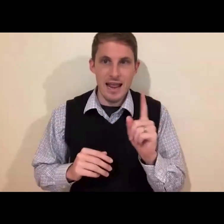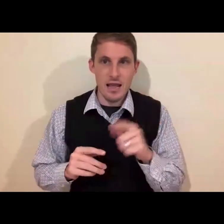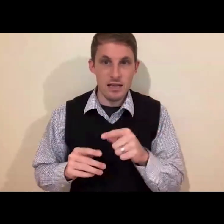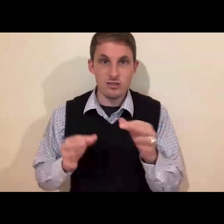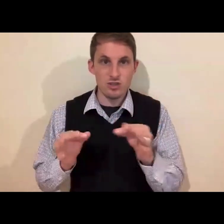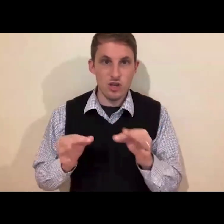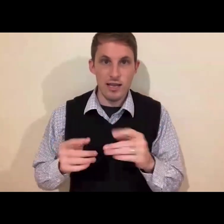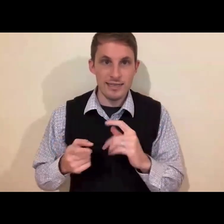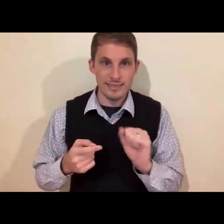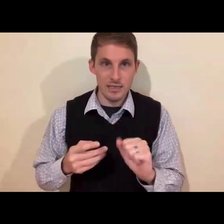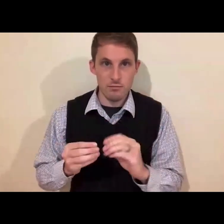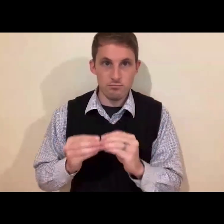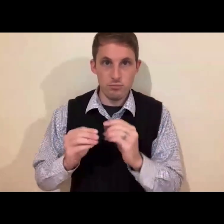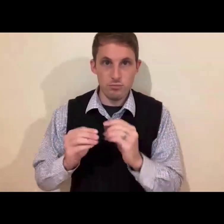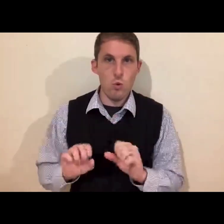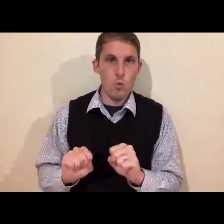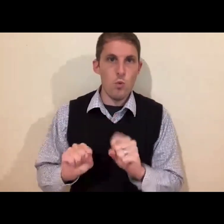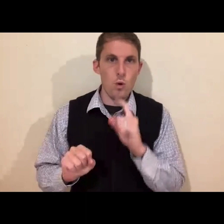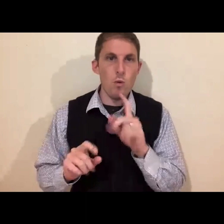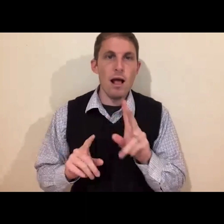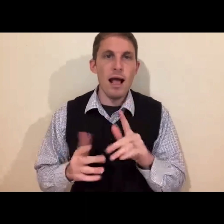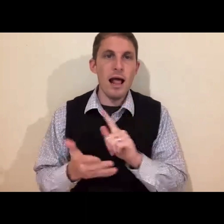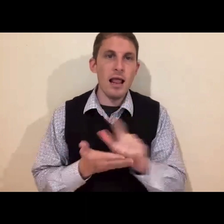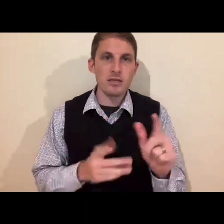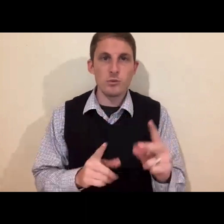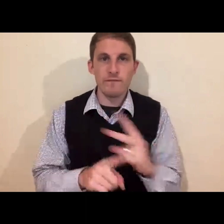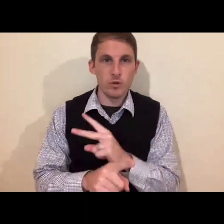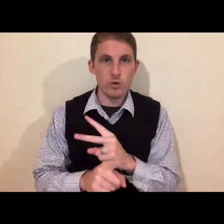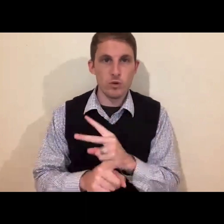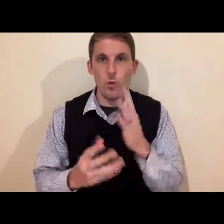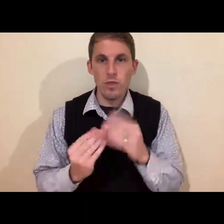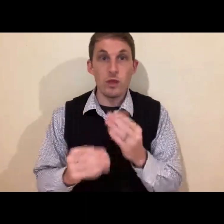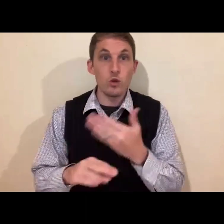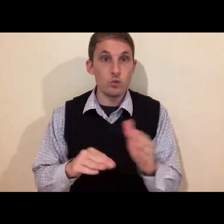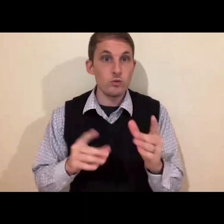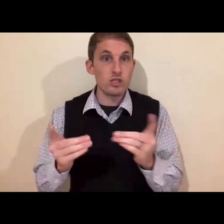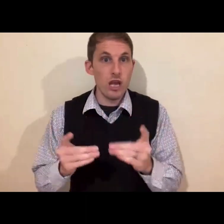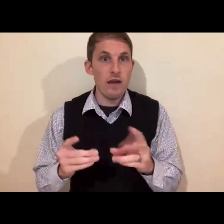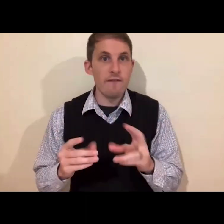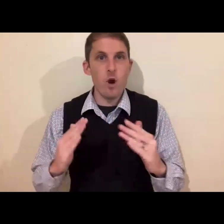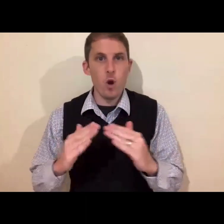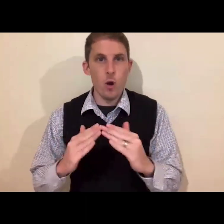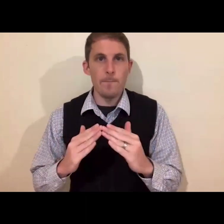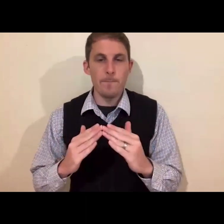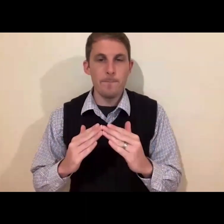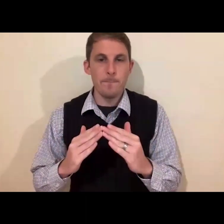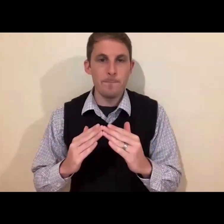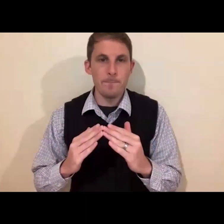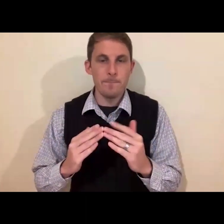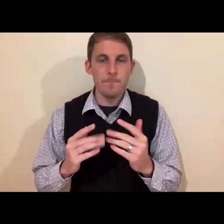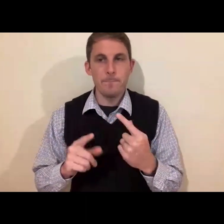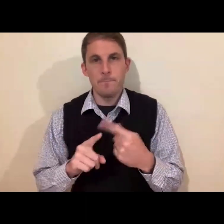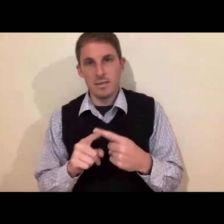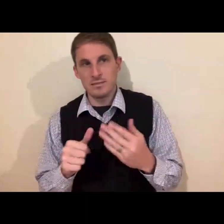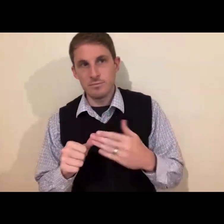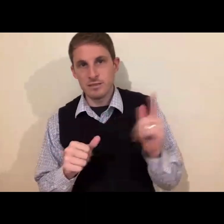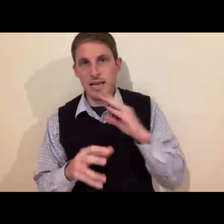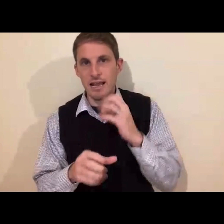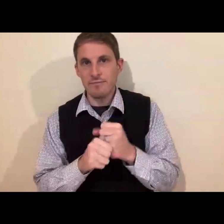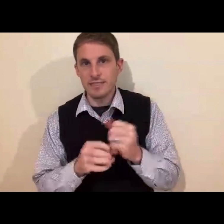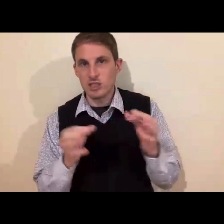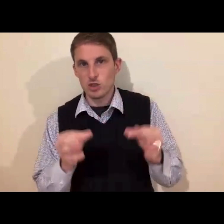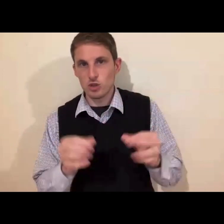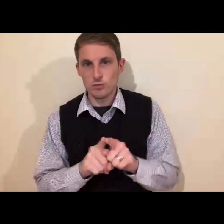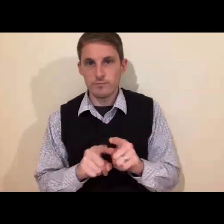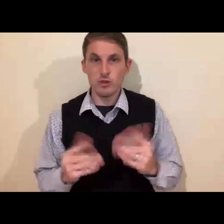doing is revisiting that piece in the context of a new design for home, subject to government decisions. My